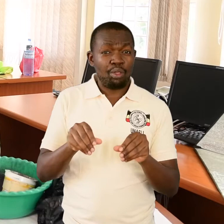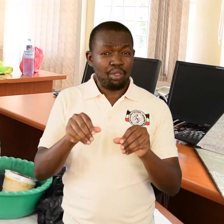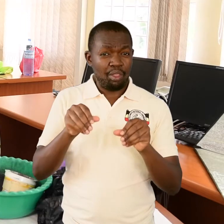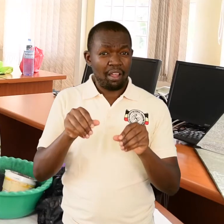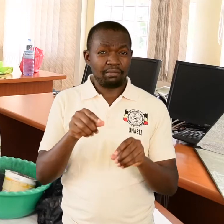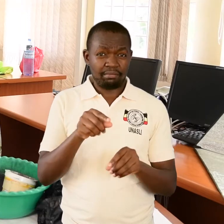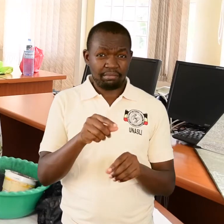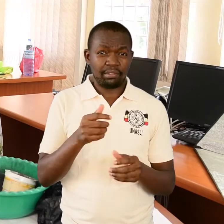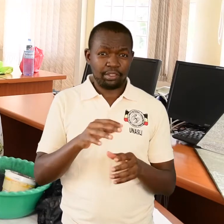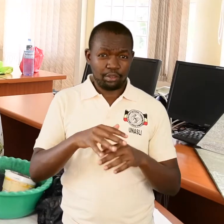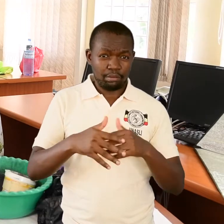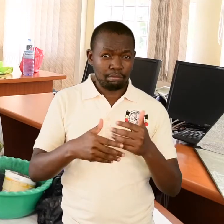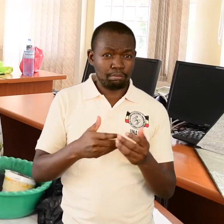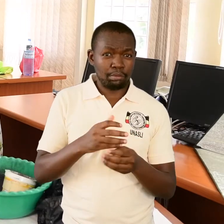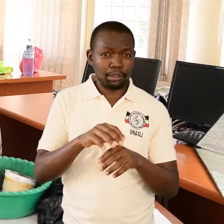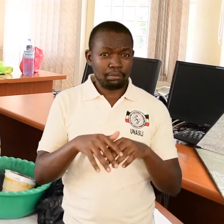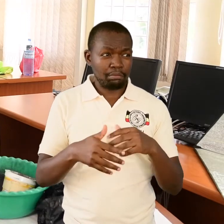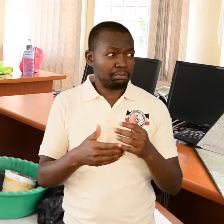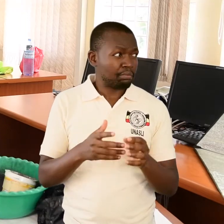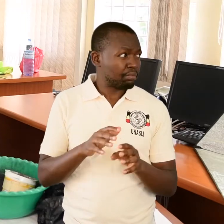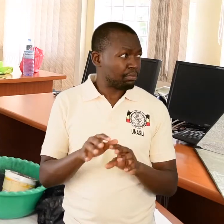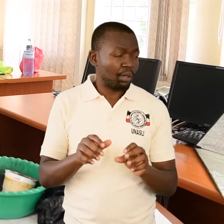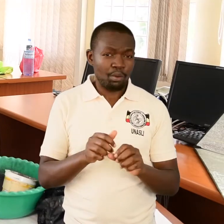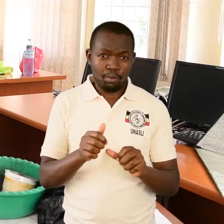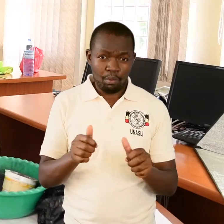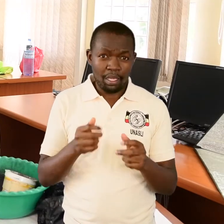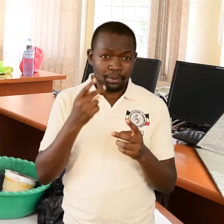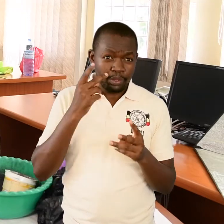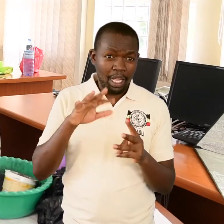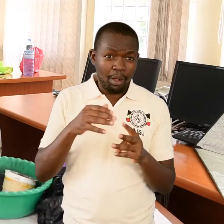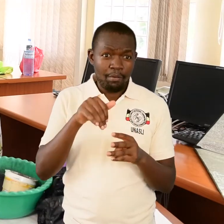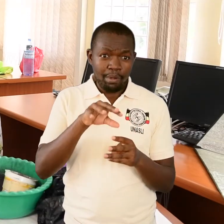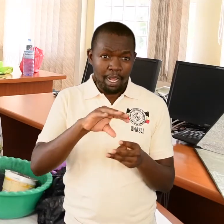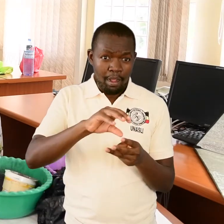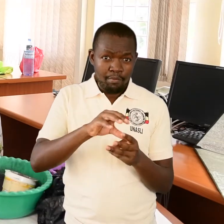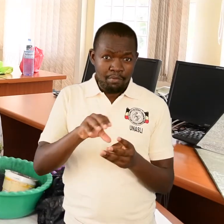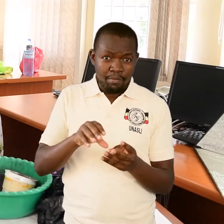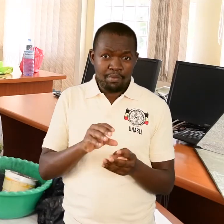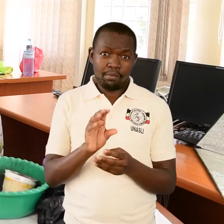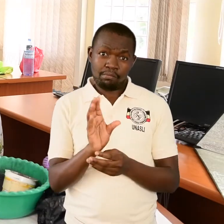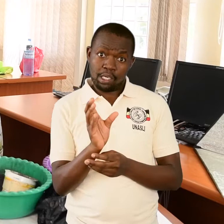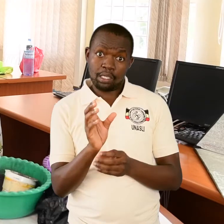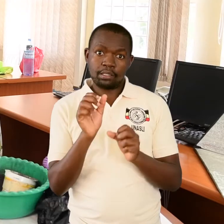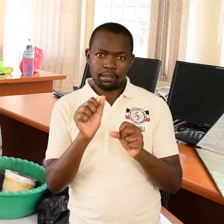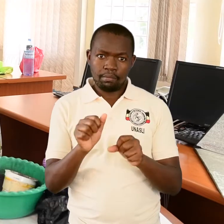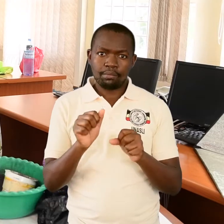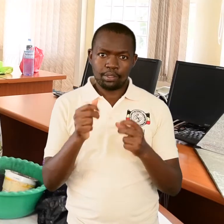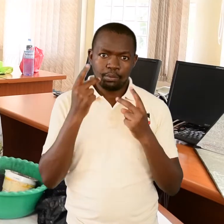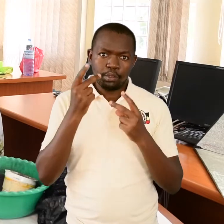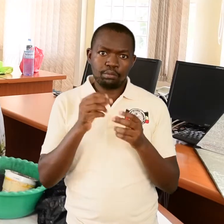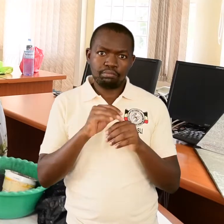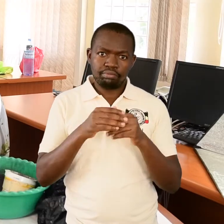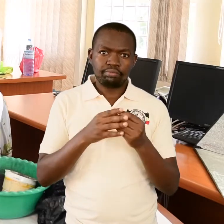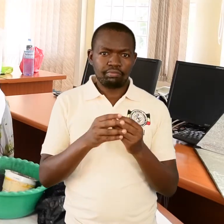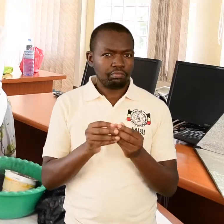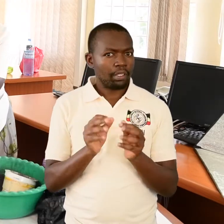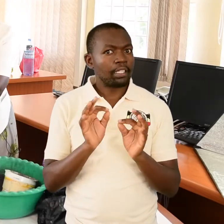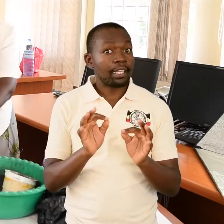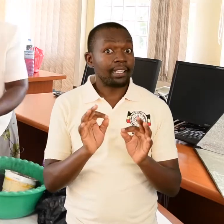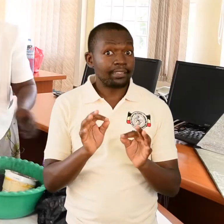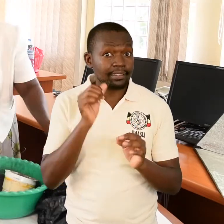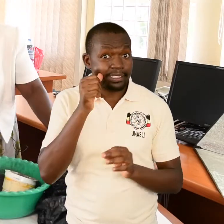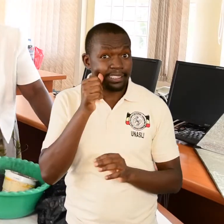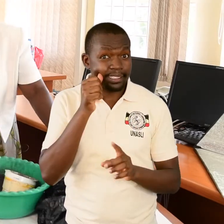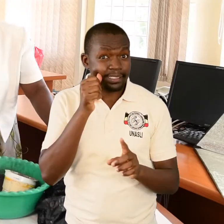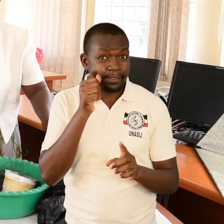mix very well, that your briquettes will come out nicely. Adding some water